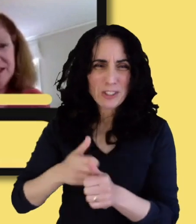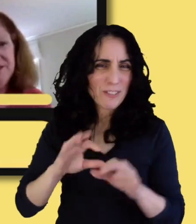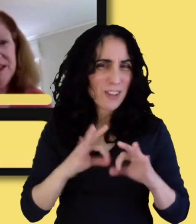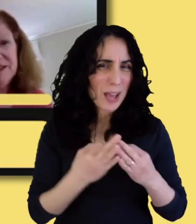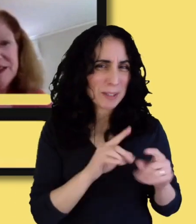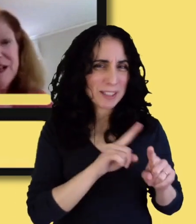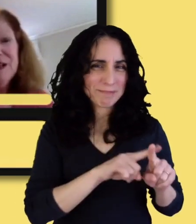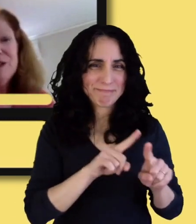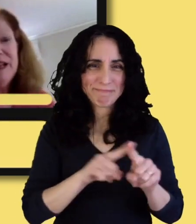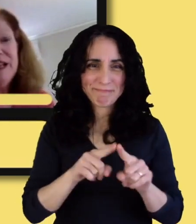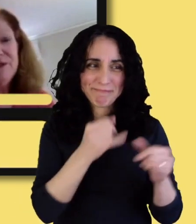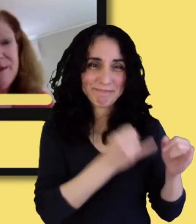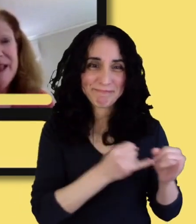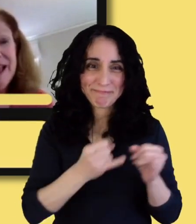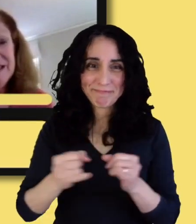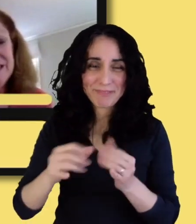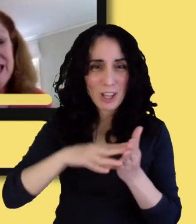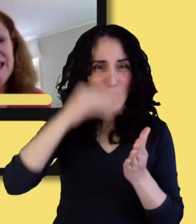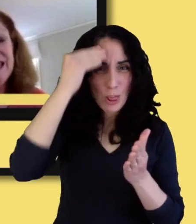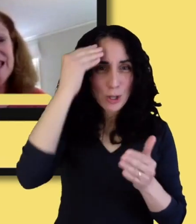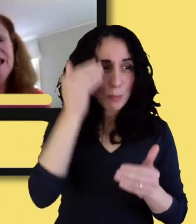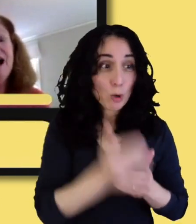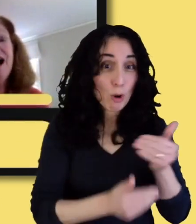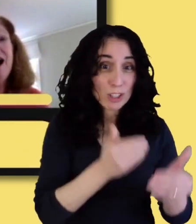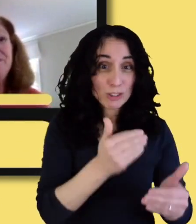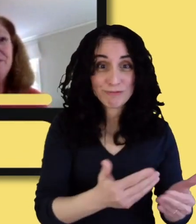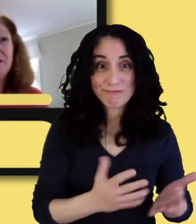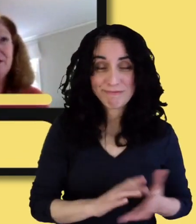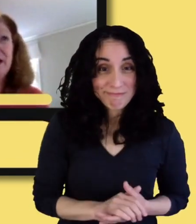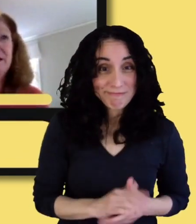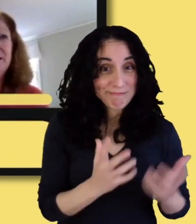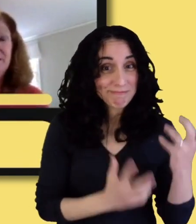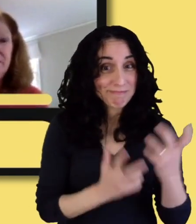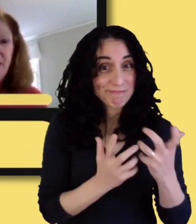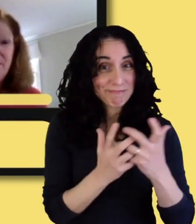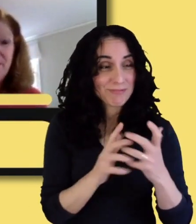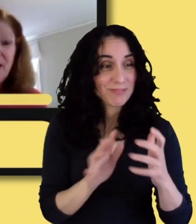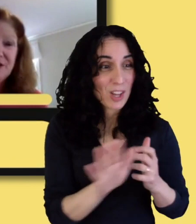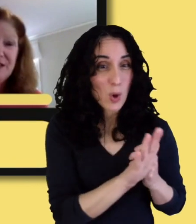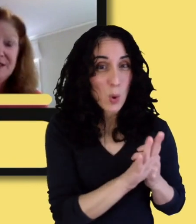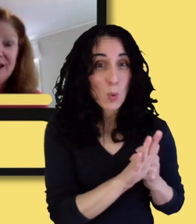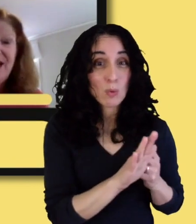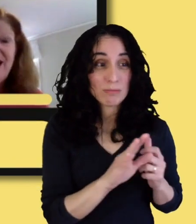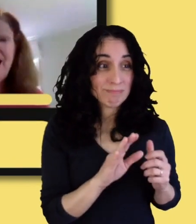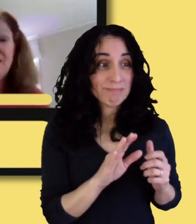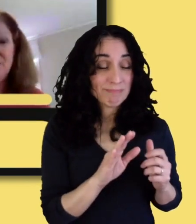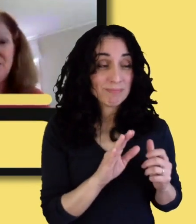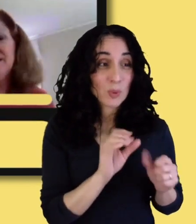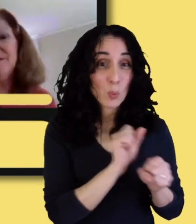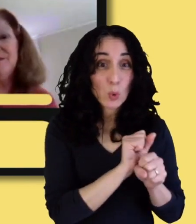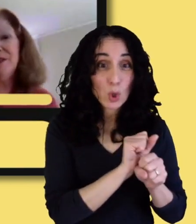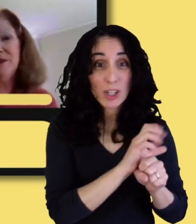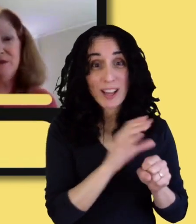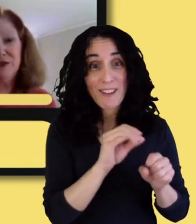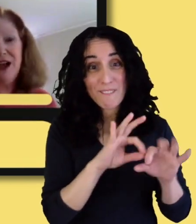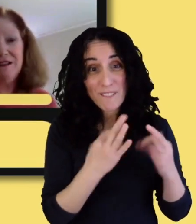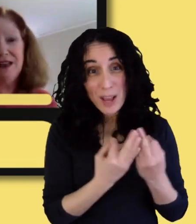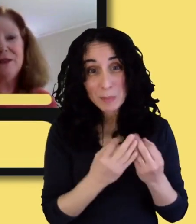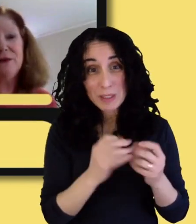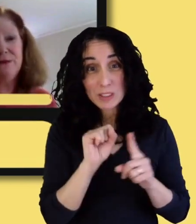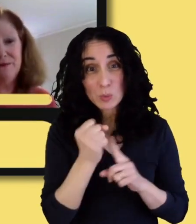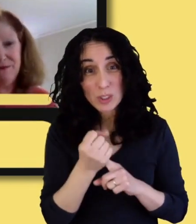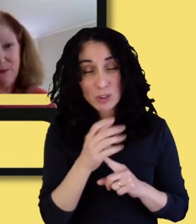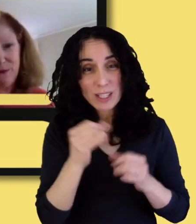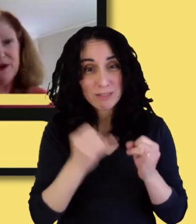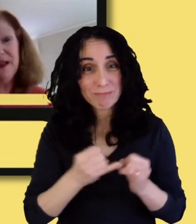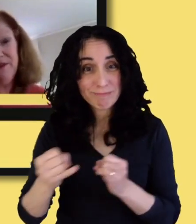other activities. So each family has taken the learning progressions and adjusted them to their own child and